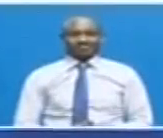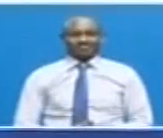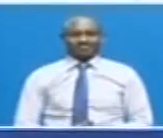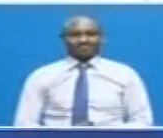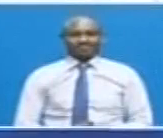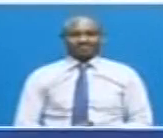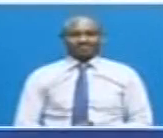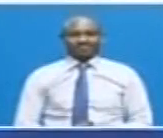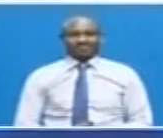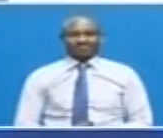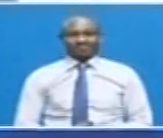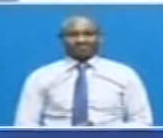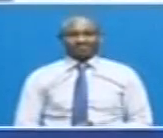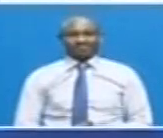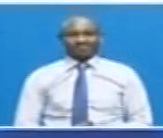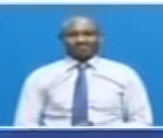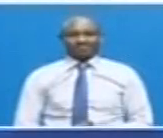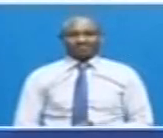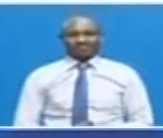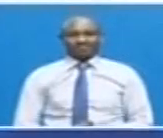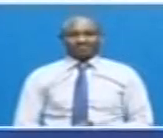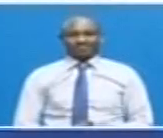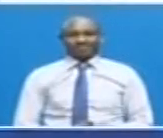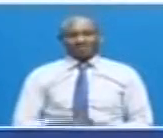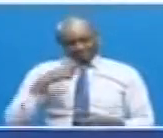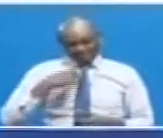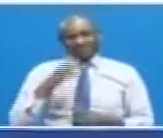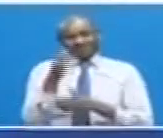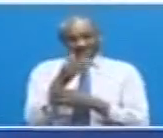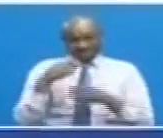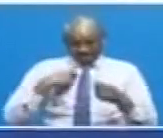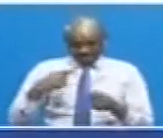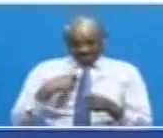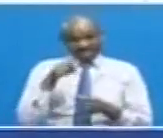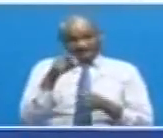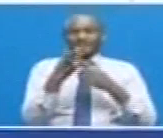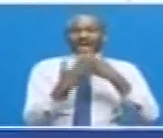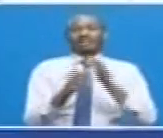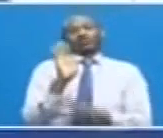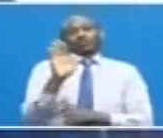But I'm only the flag bearer, the flag is yours.